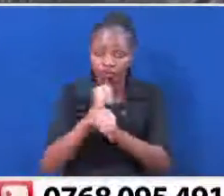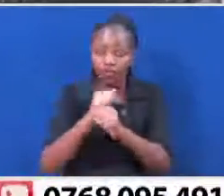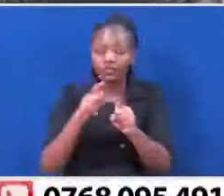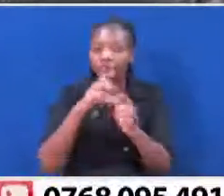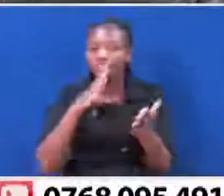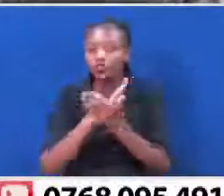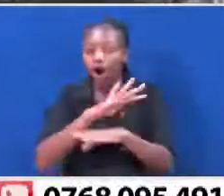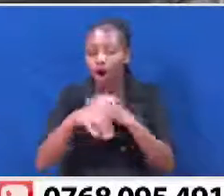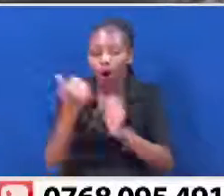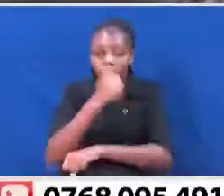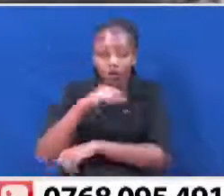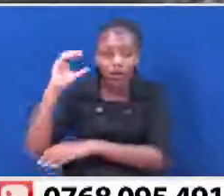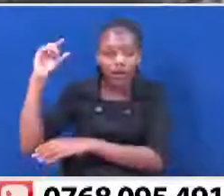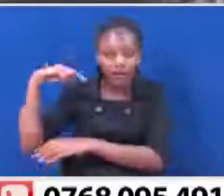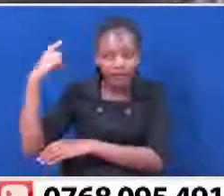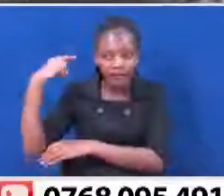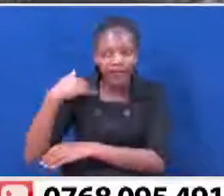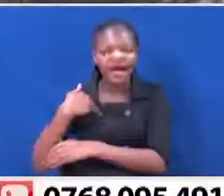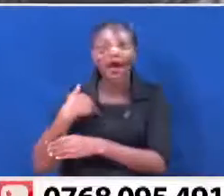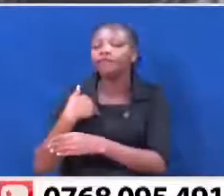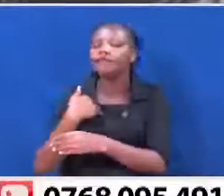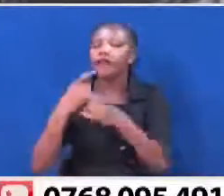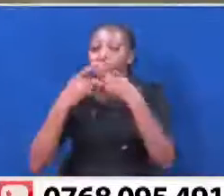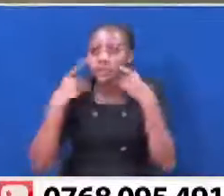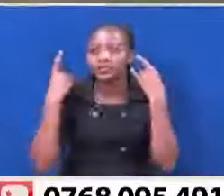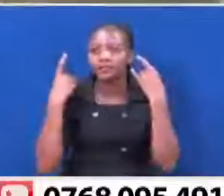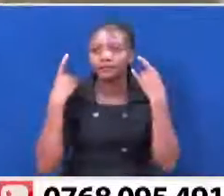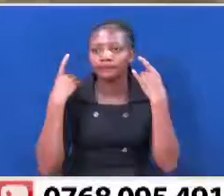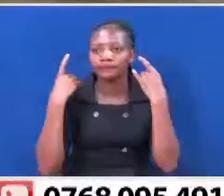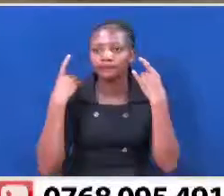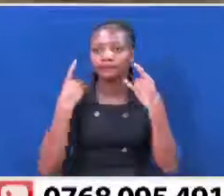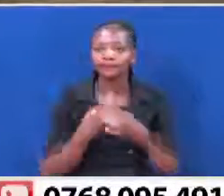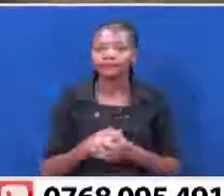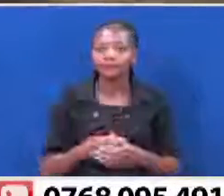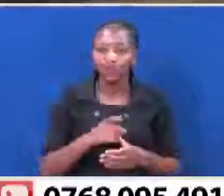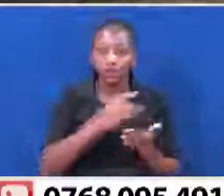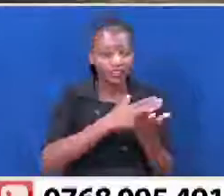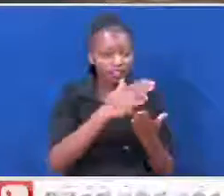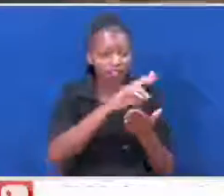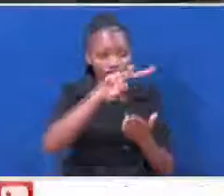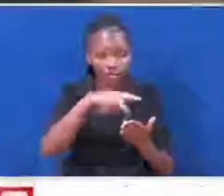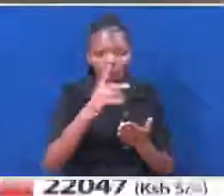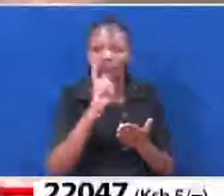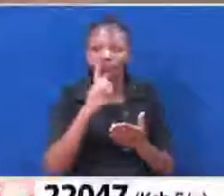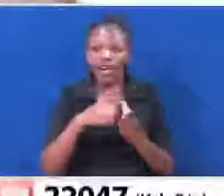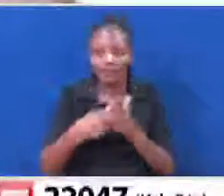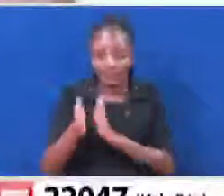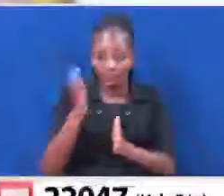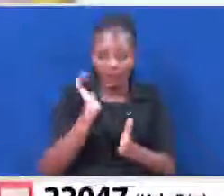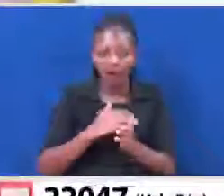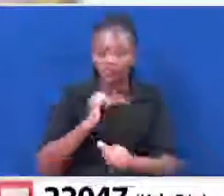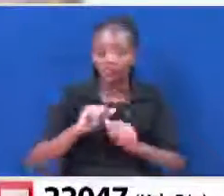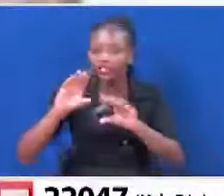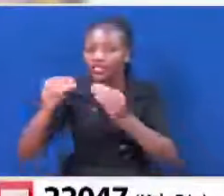the schools around Mathare have all the children have their masks. So we've distributed 2,000. Our plan is to distribute more